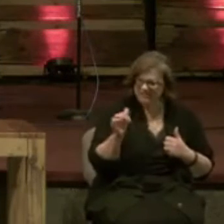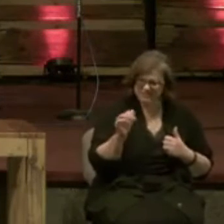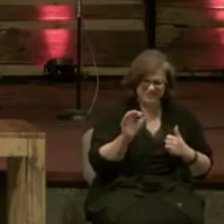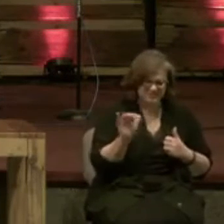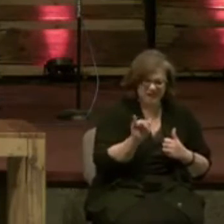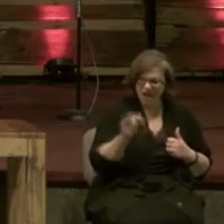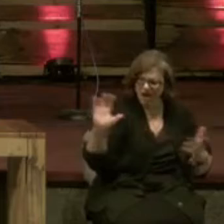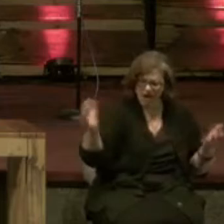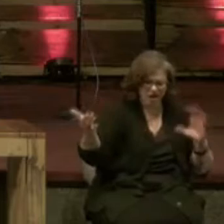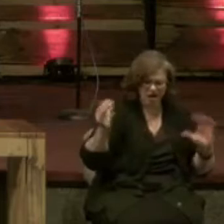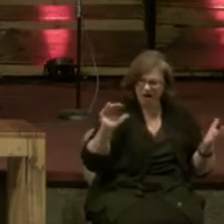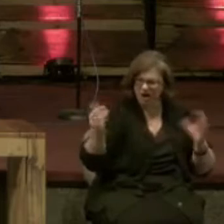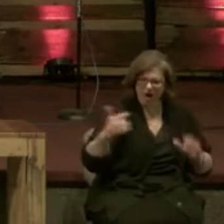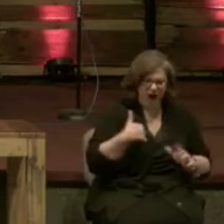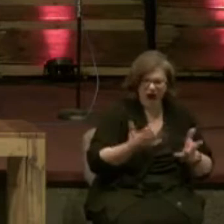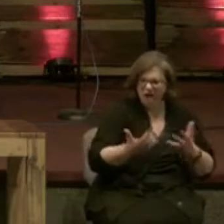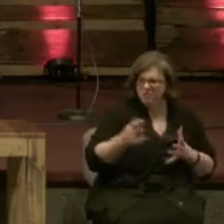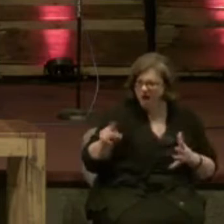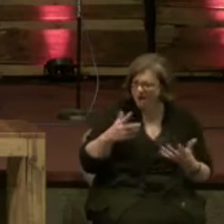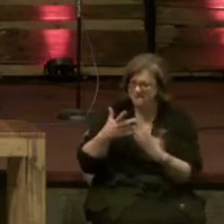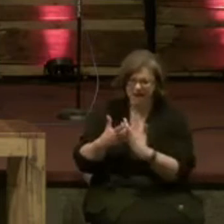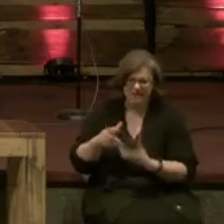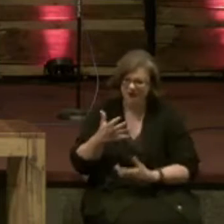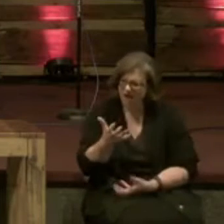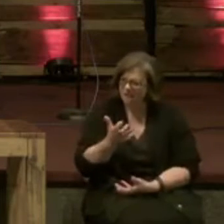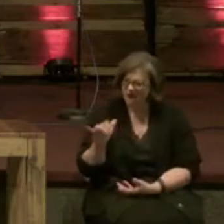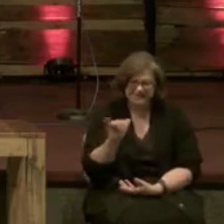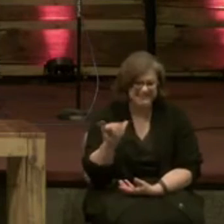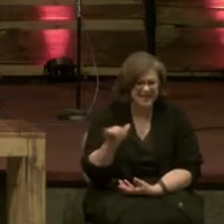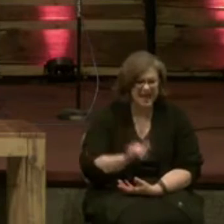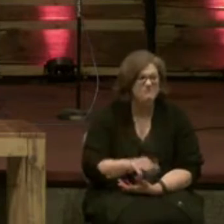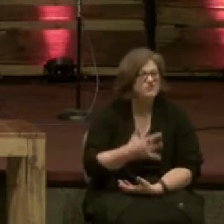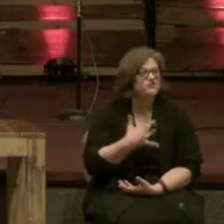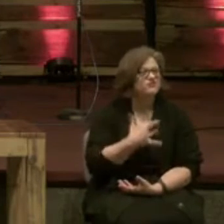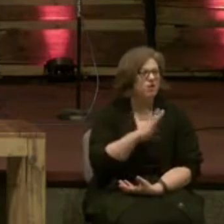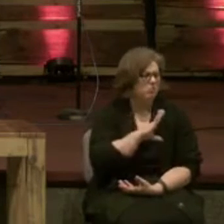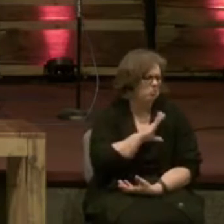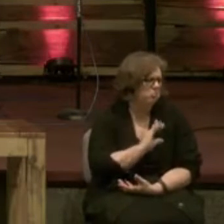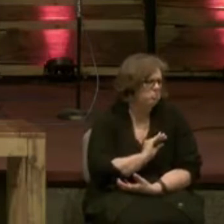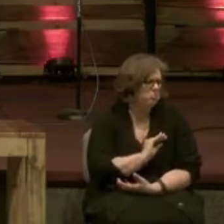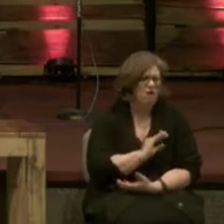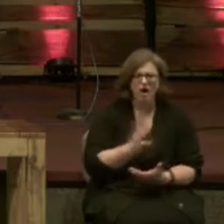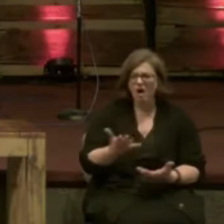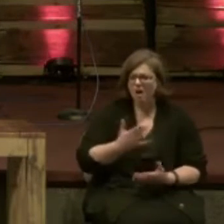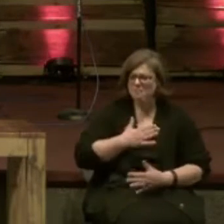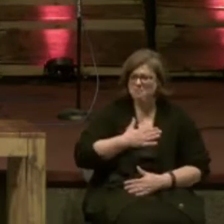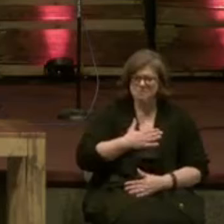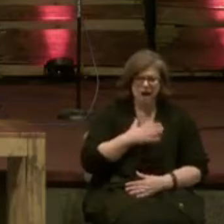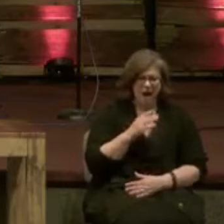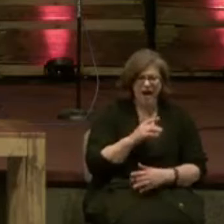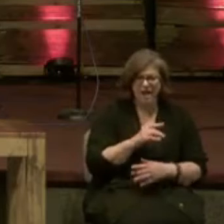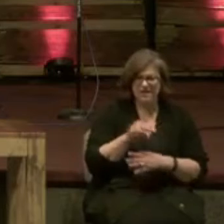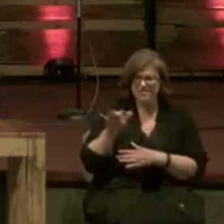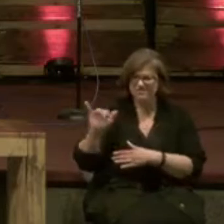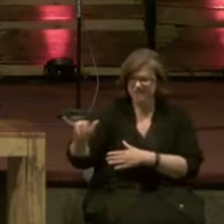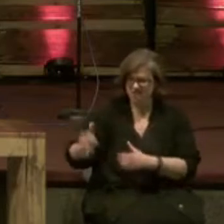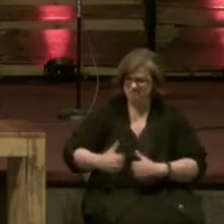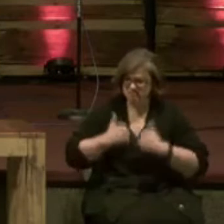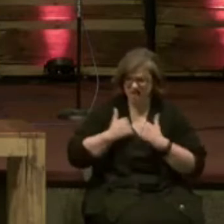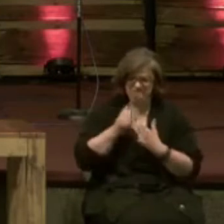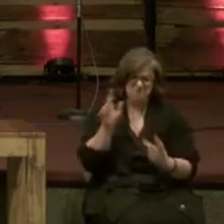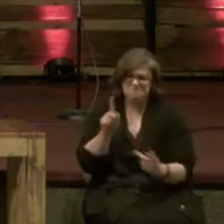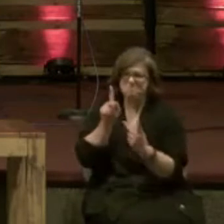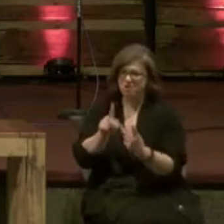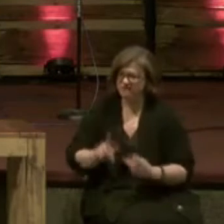of insecurity or our moment of not having something with the best curated moments of someone else's life.